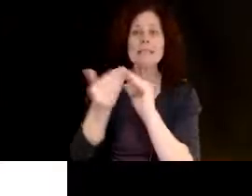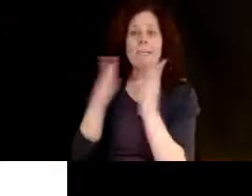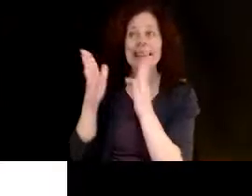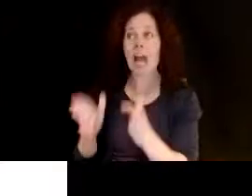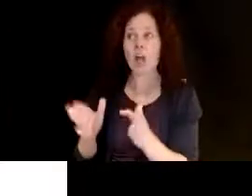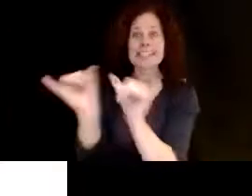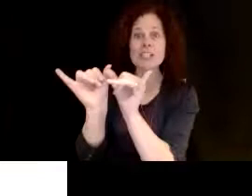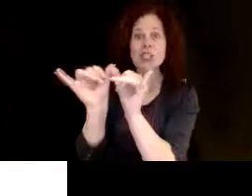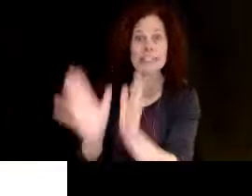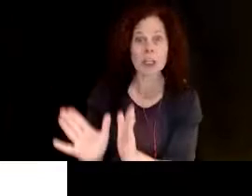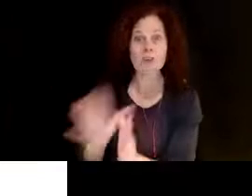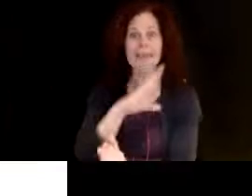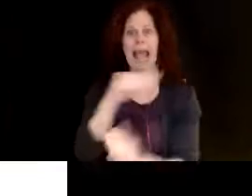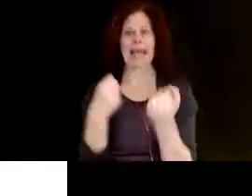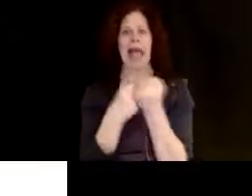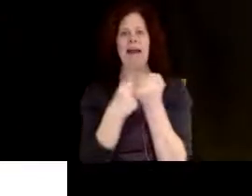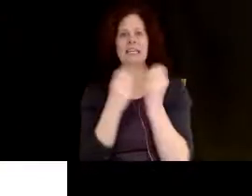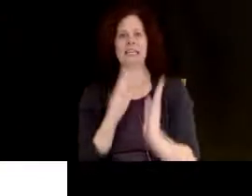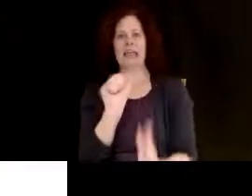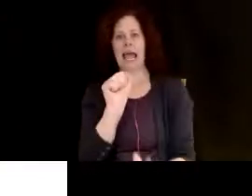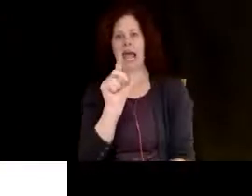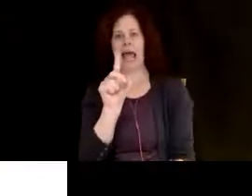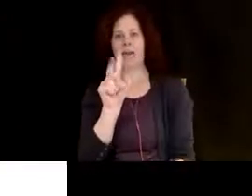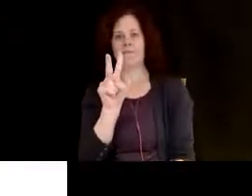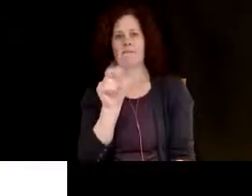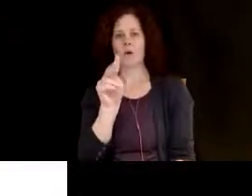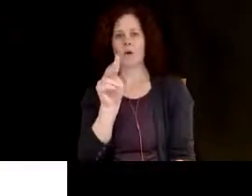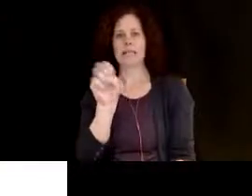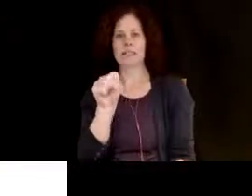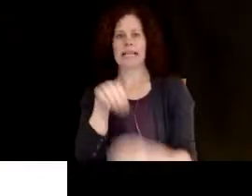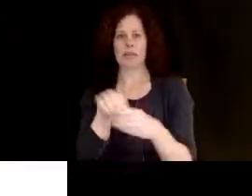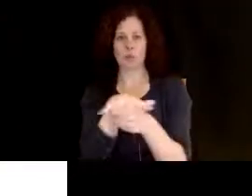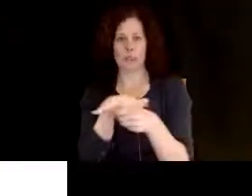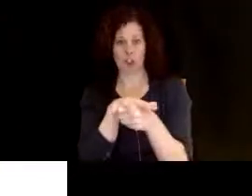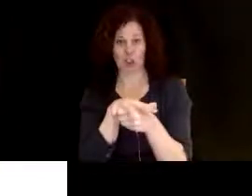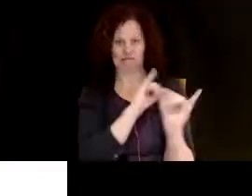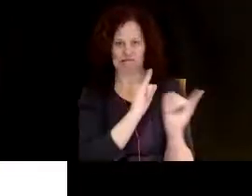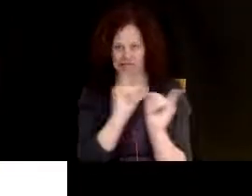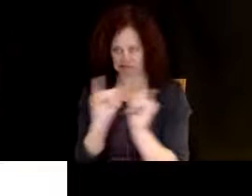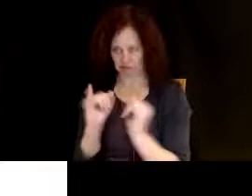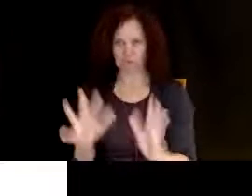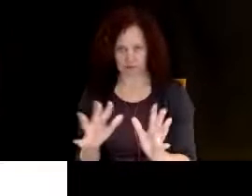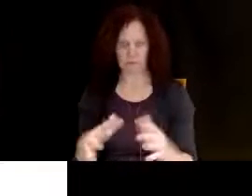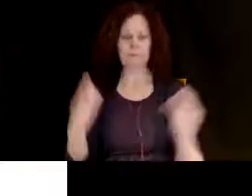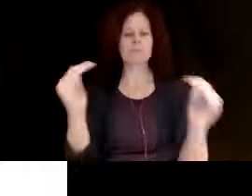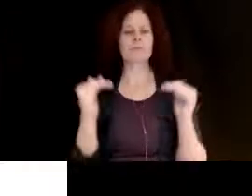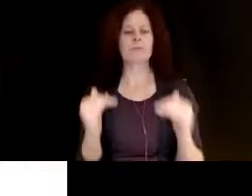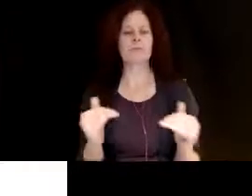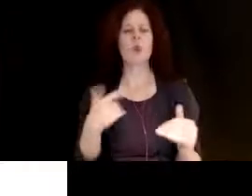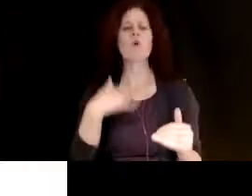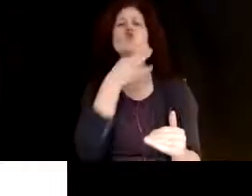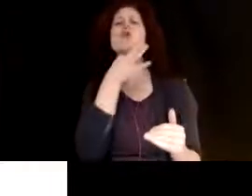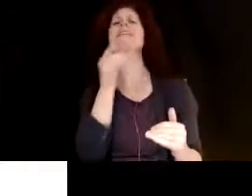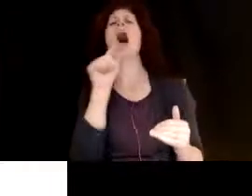with advocates in the region. And then finally, we wanted to gain inspiration by examining the practices of other suburban